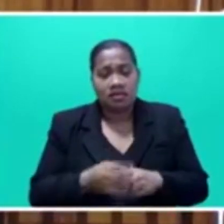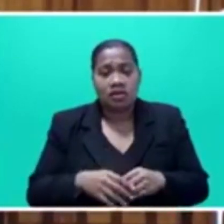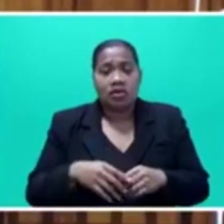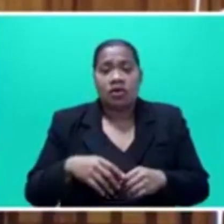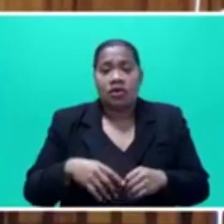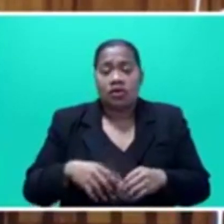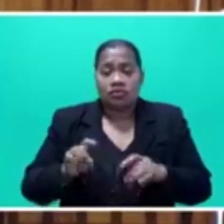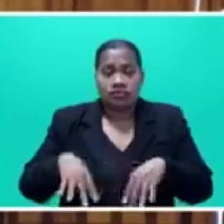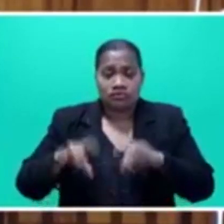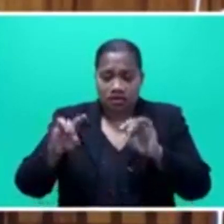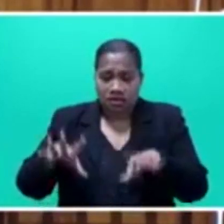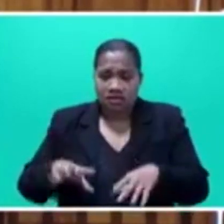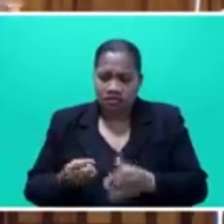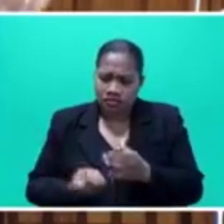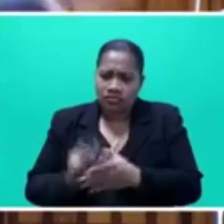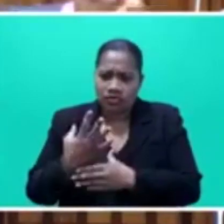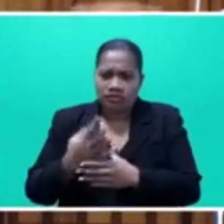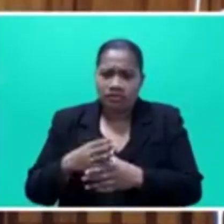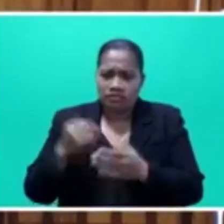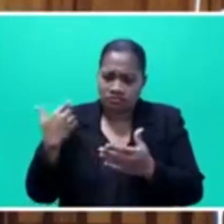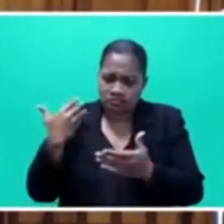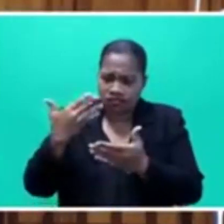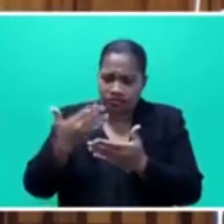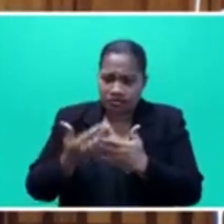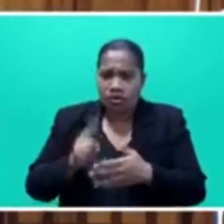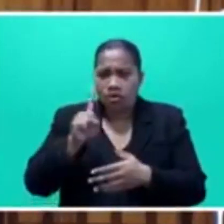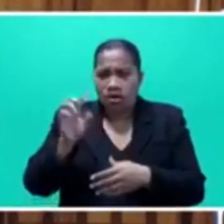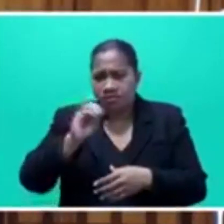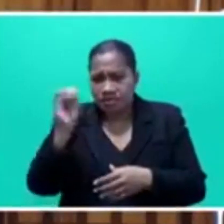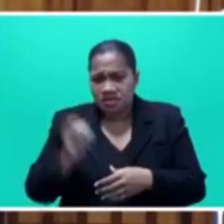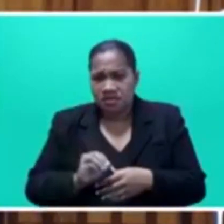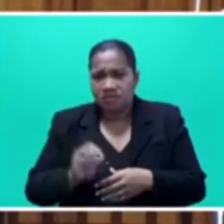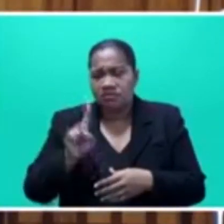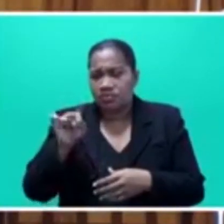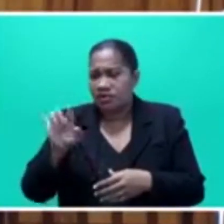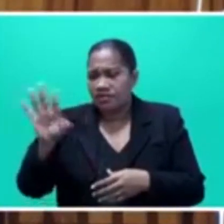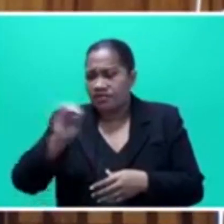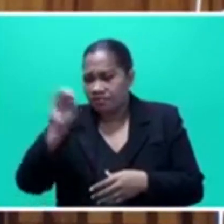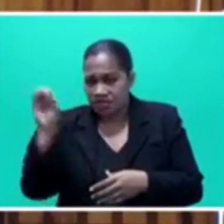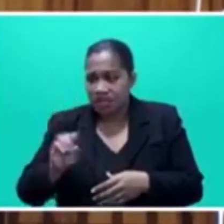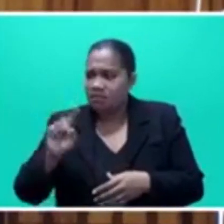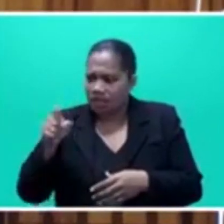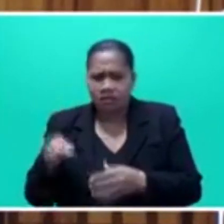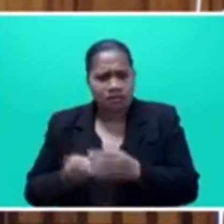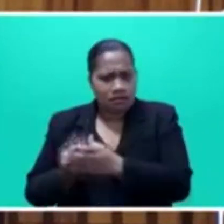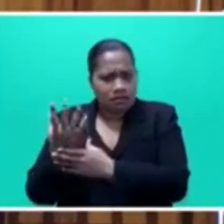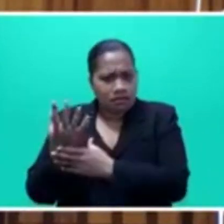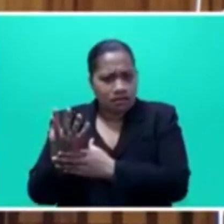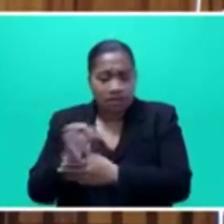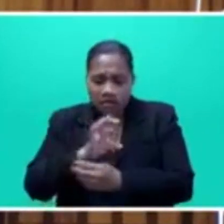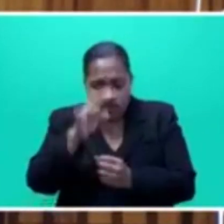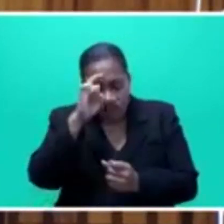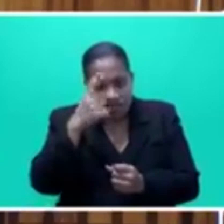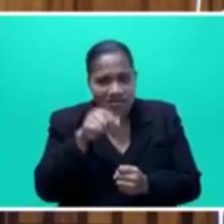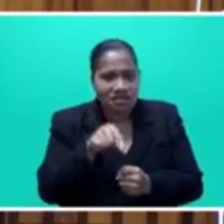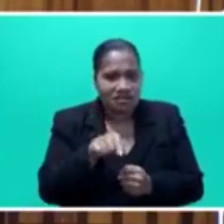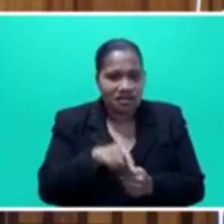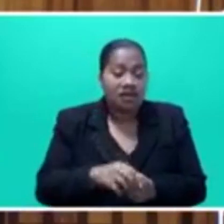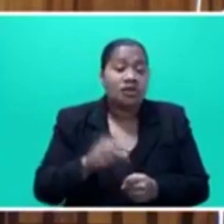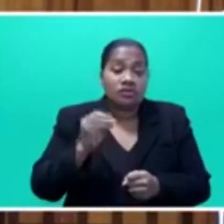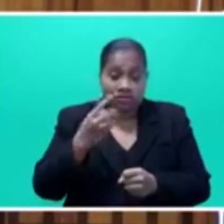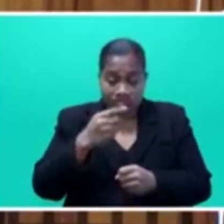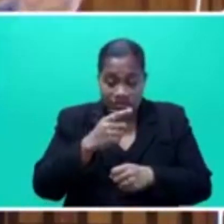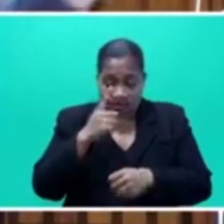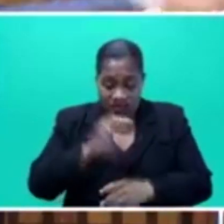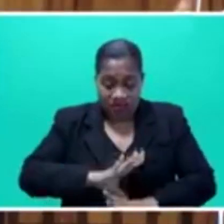1.5%, 2%, but they've grown nonetheless. They don't understand that. In order to be able to build confidence, to have GDP